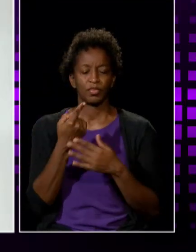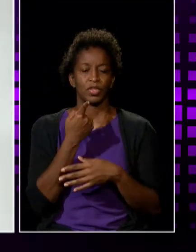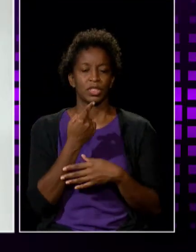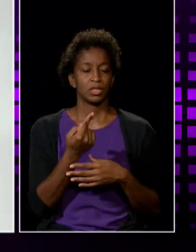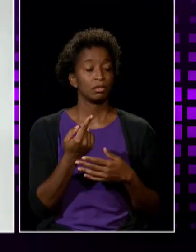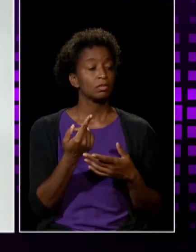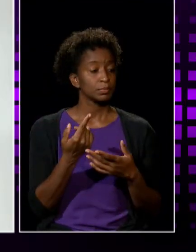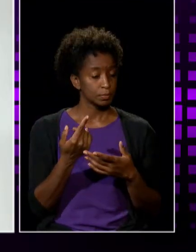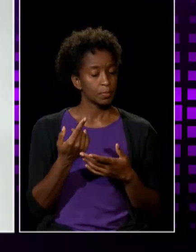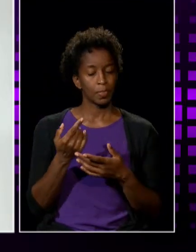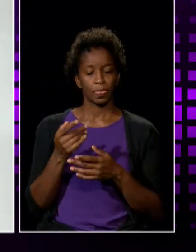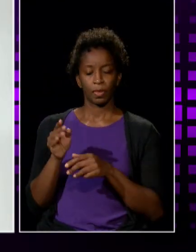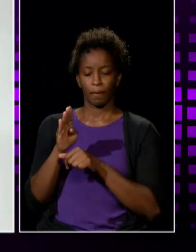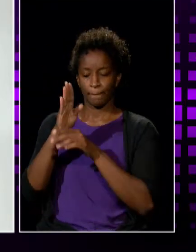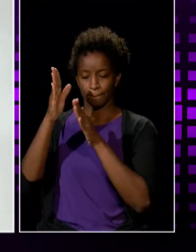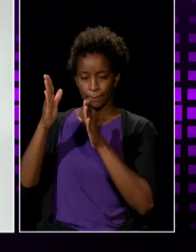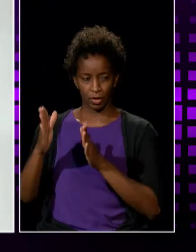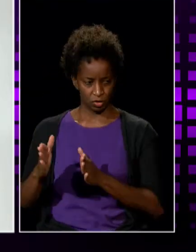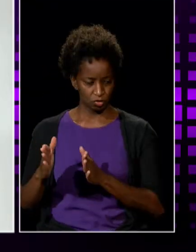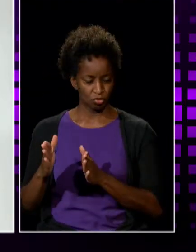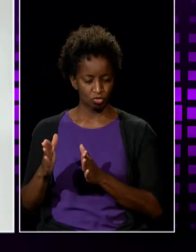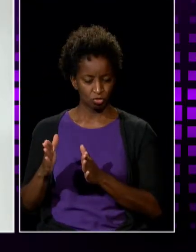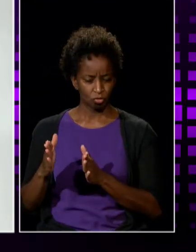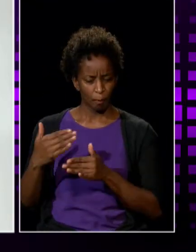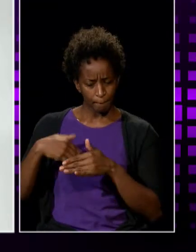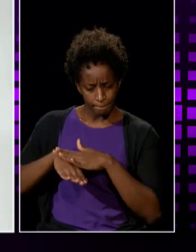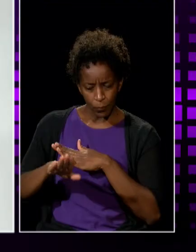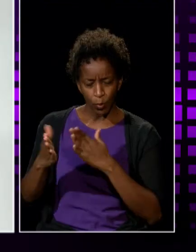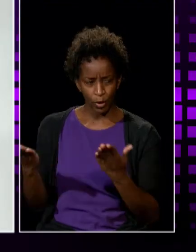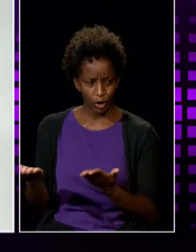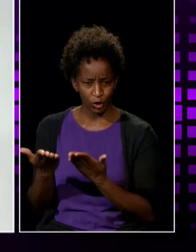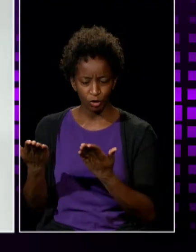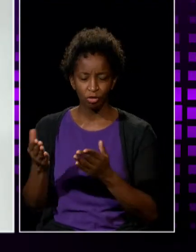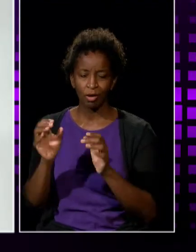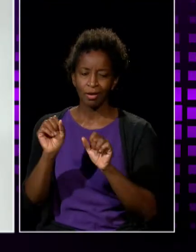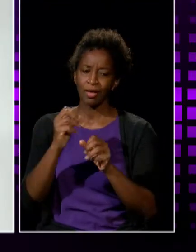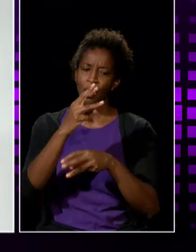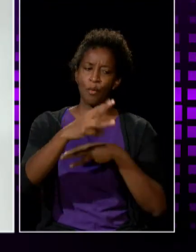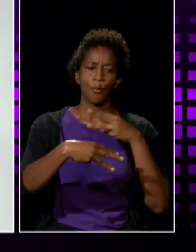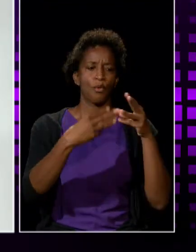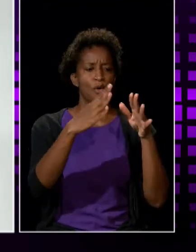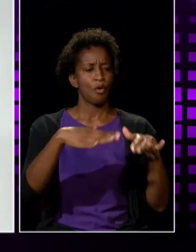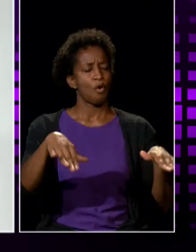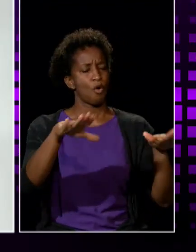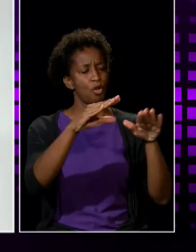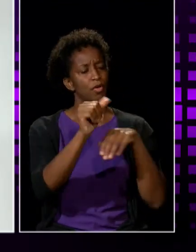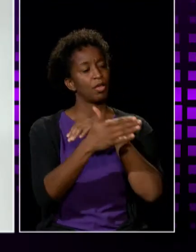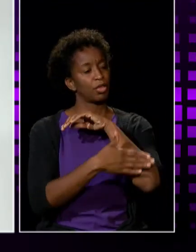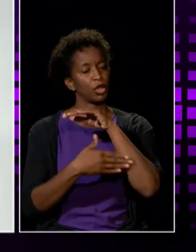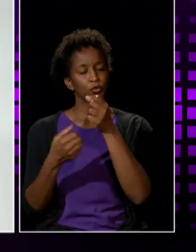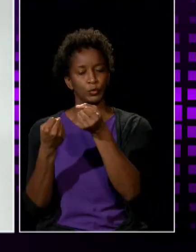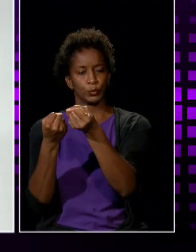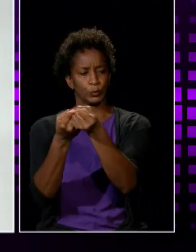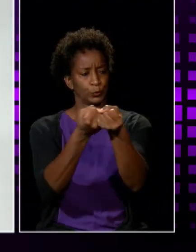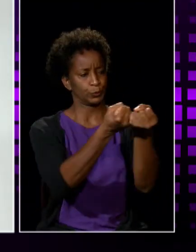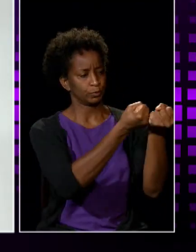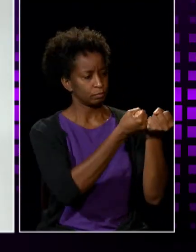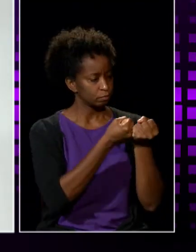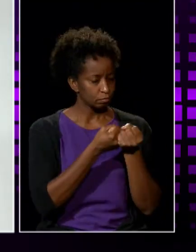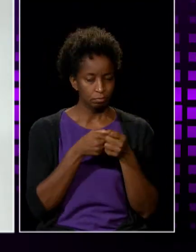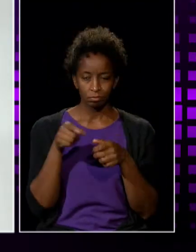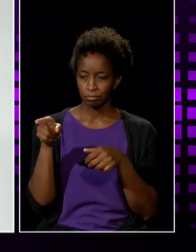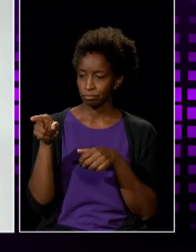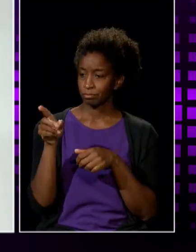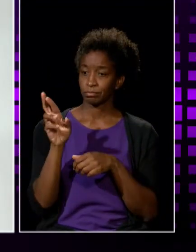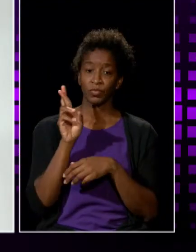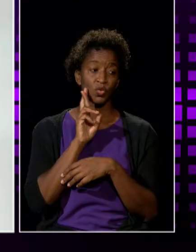global citizens with Bajan roots. Rihanna has shown unrelenting commitment to being Barbadiana. Whenever Rihanna gives an